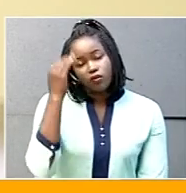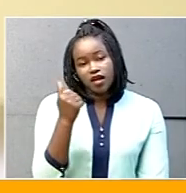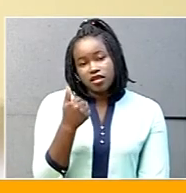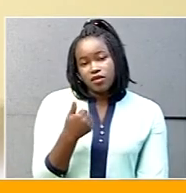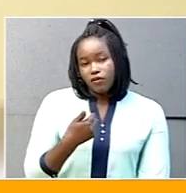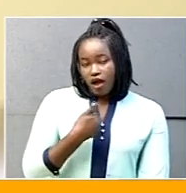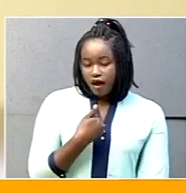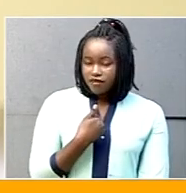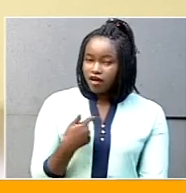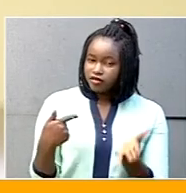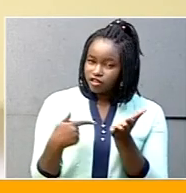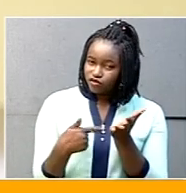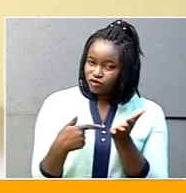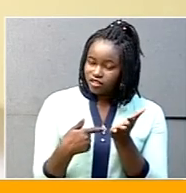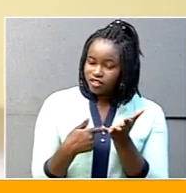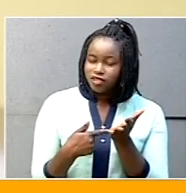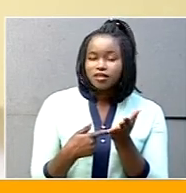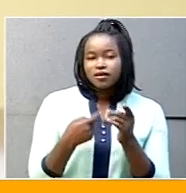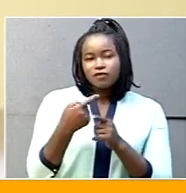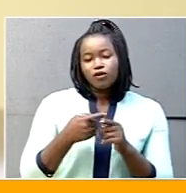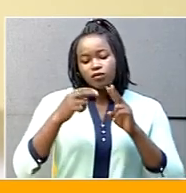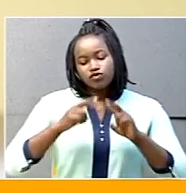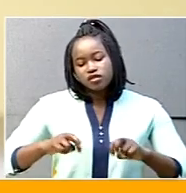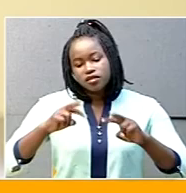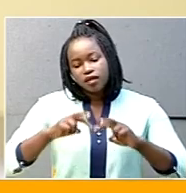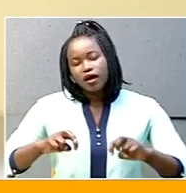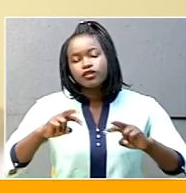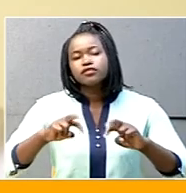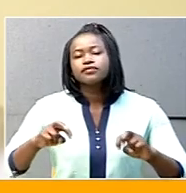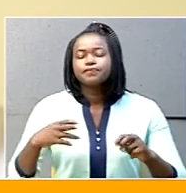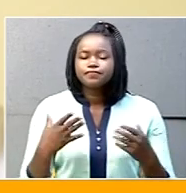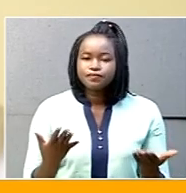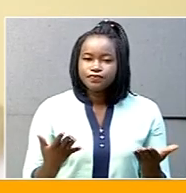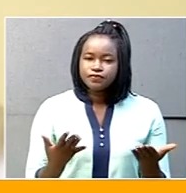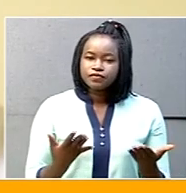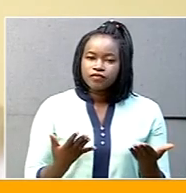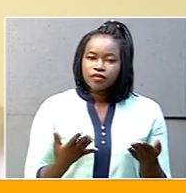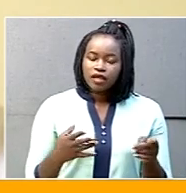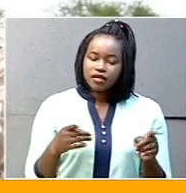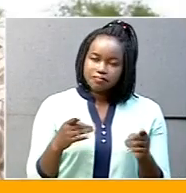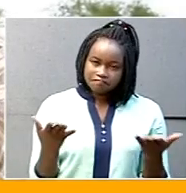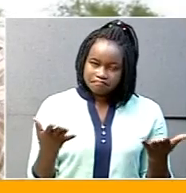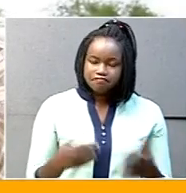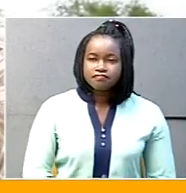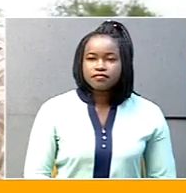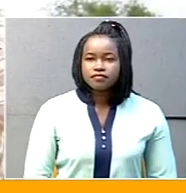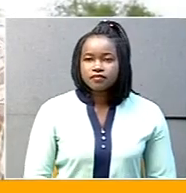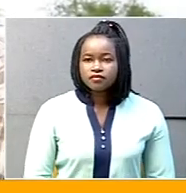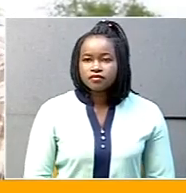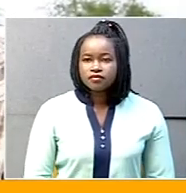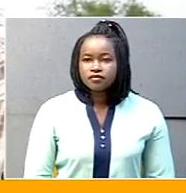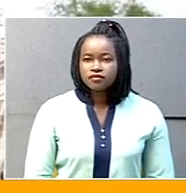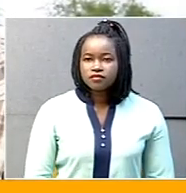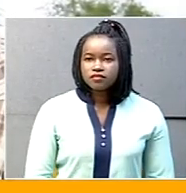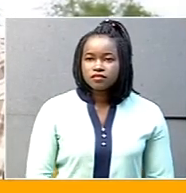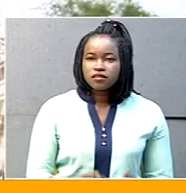have from the research institution goes to the people who should use them. We want to